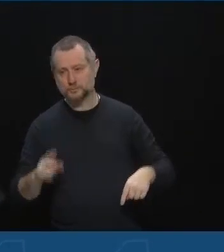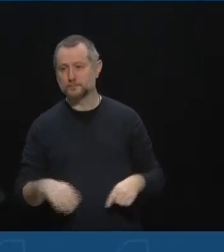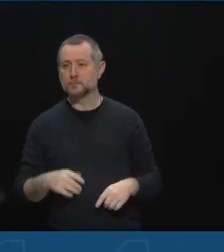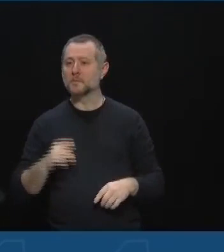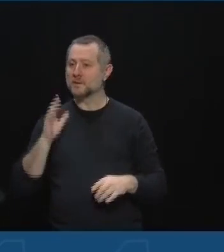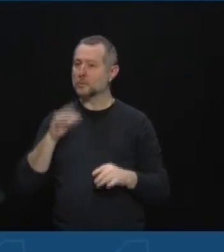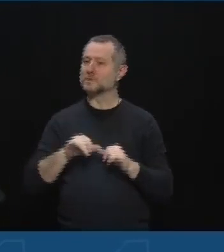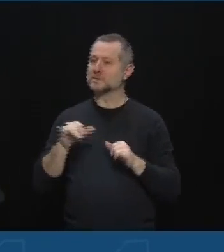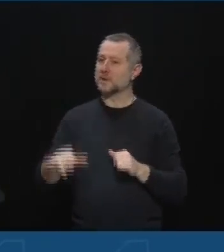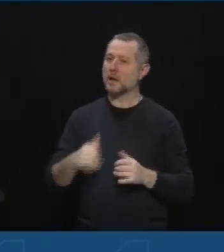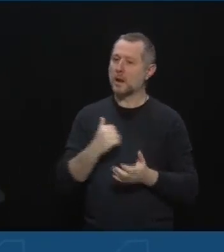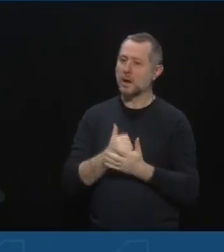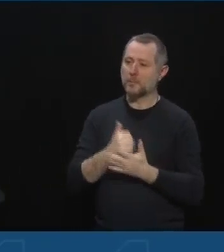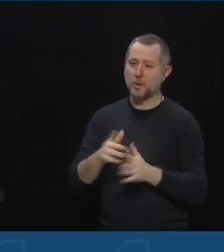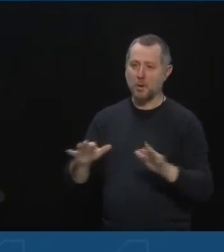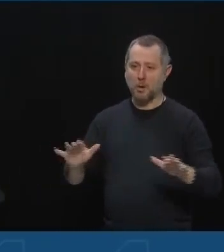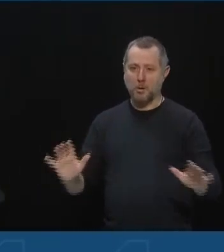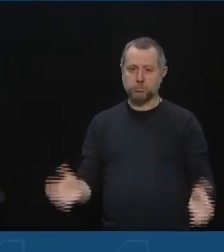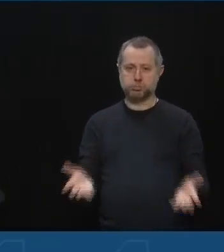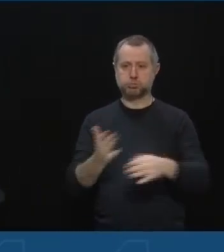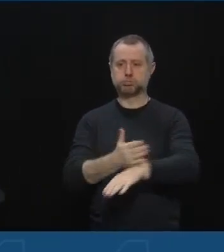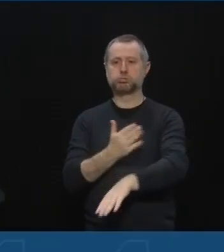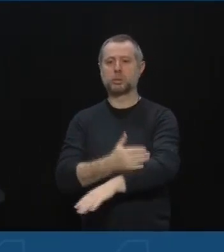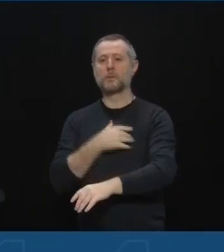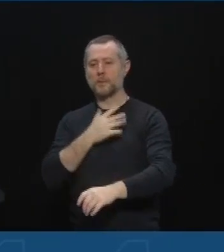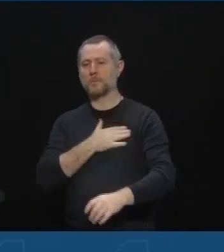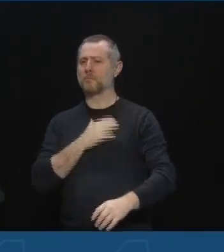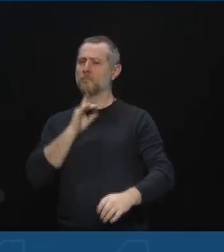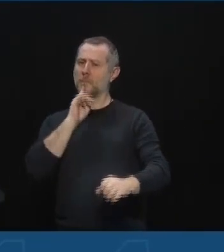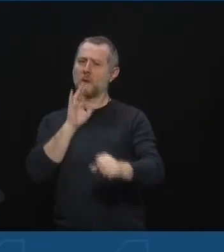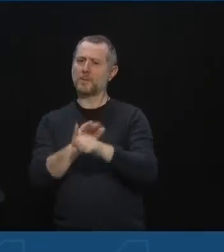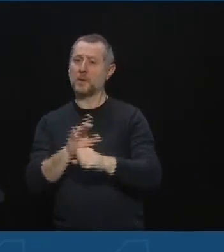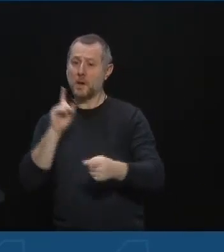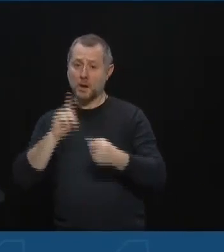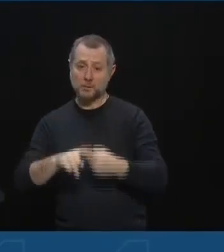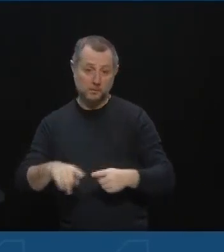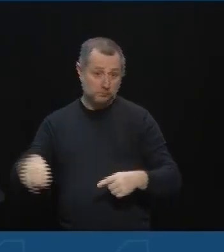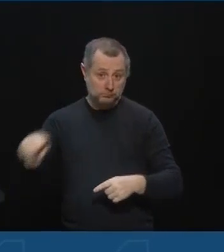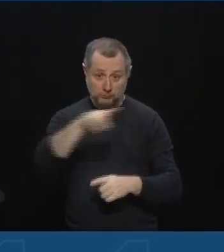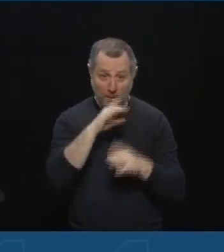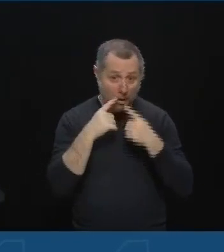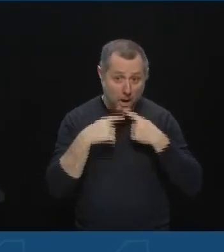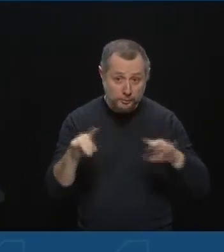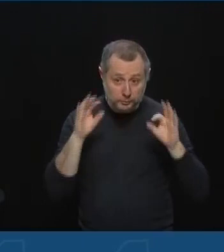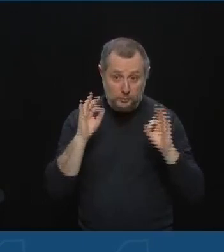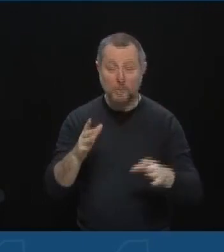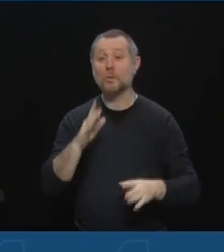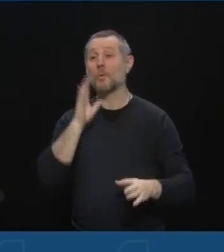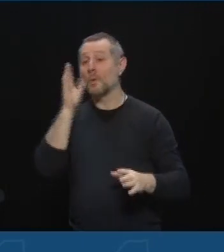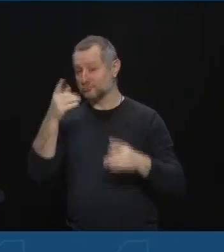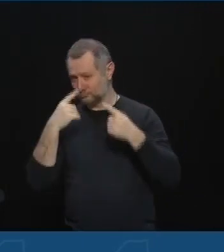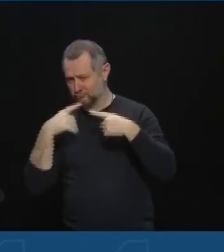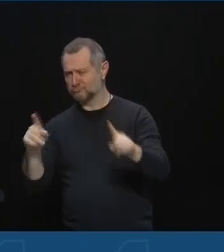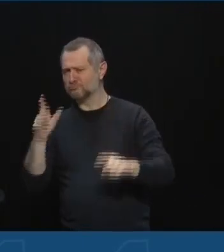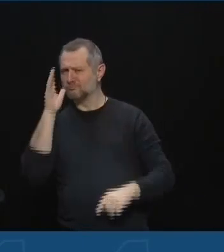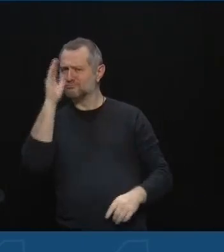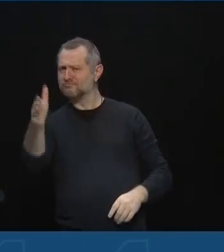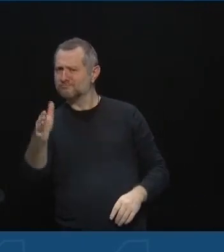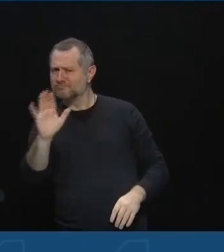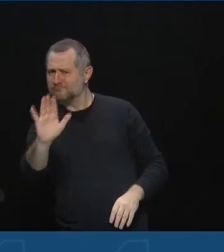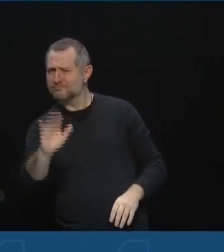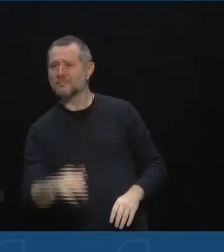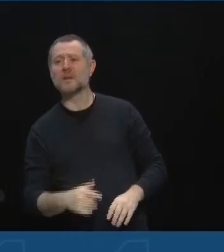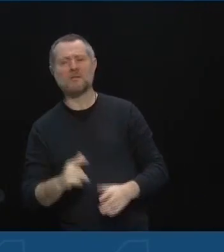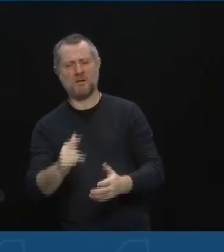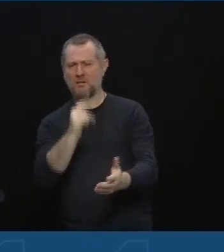a difference. And that is my commitment to this community until we turn the corner, and we will turn the corner. Mark my words, we are going to come out of this. We have